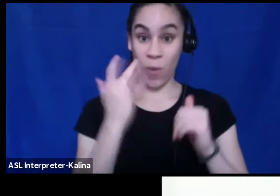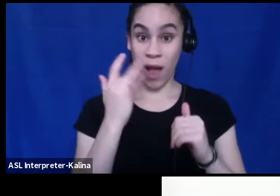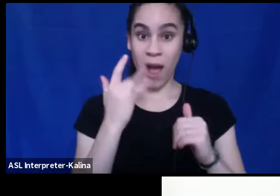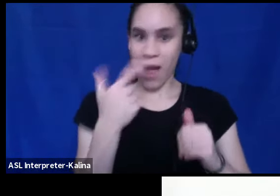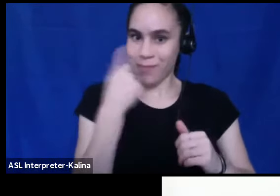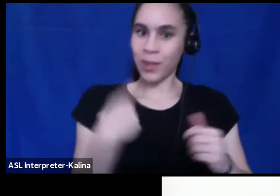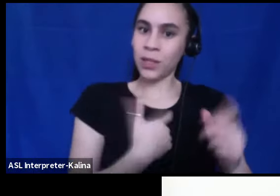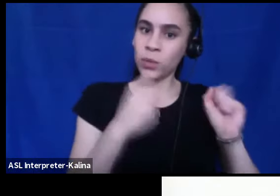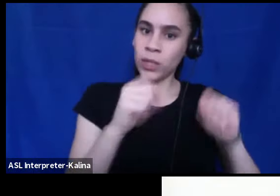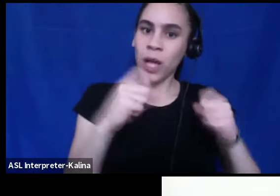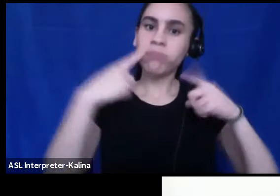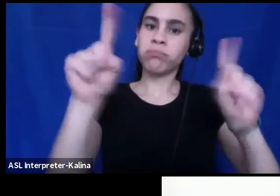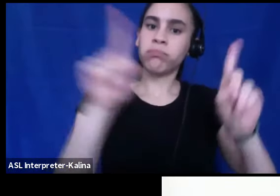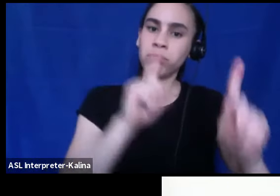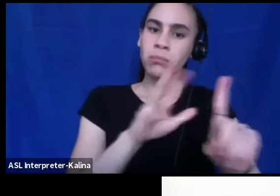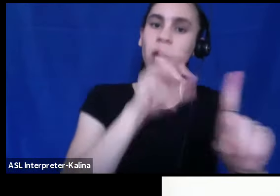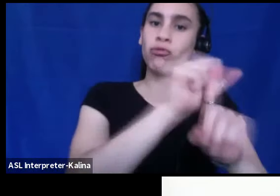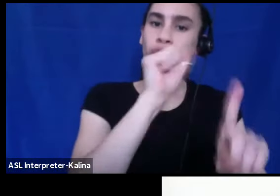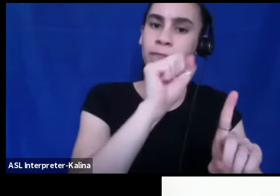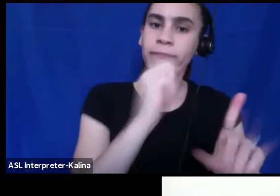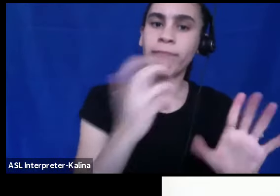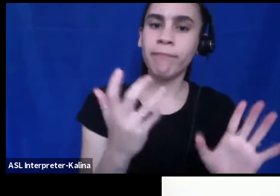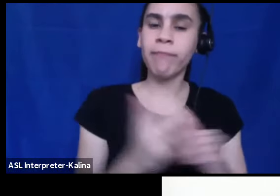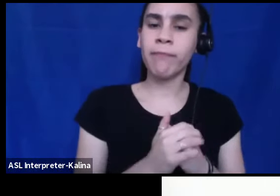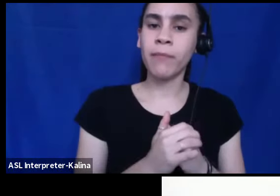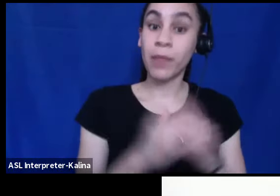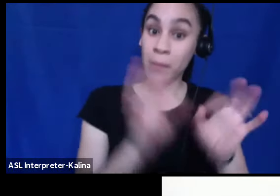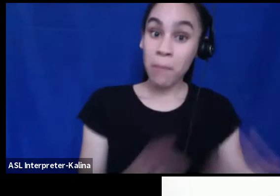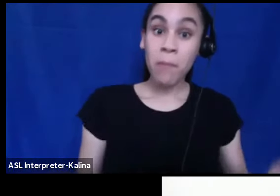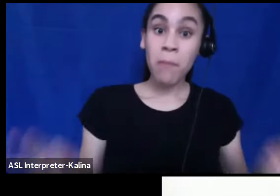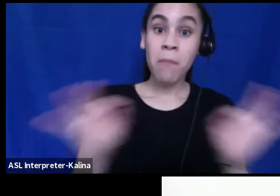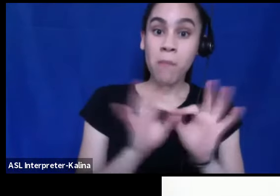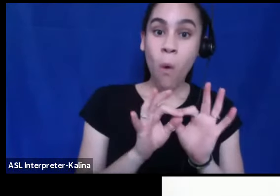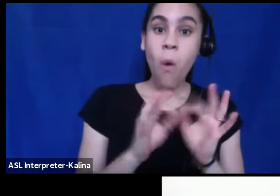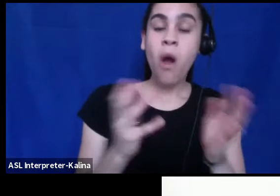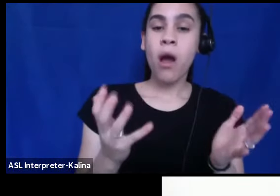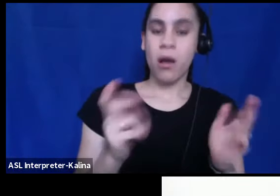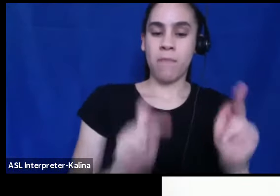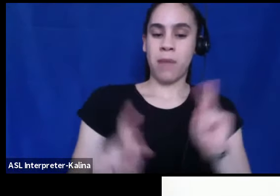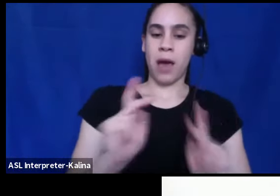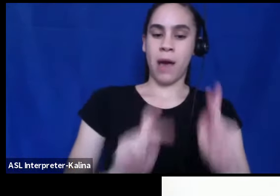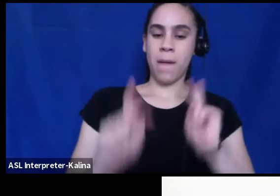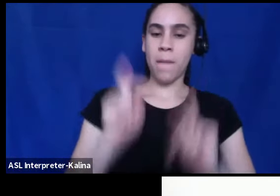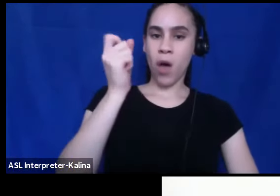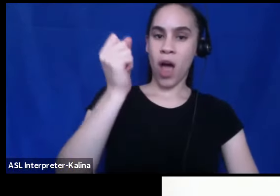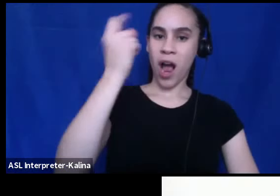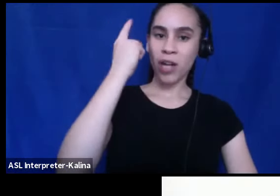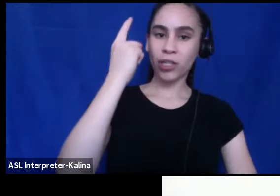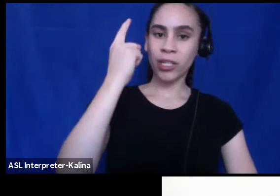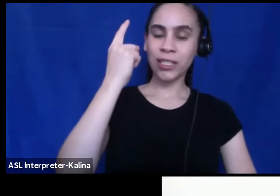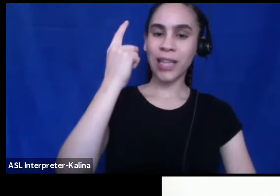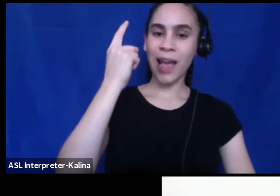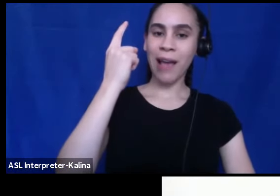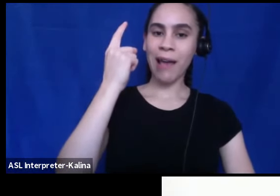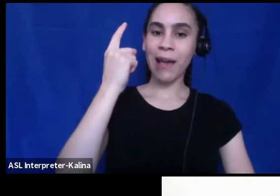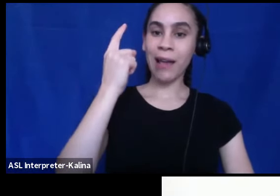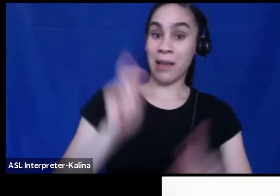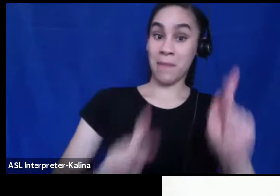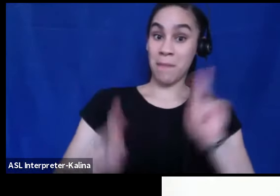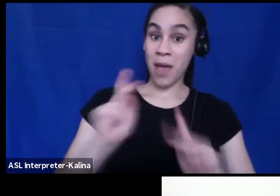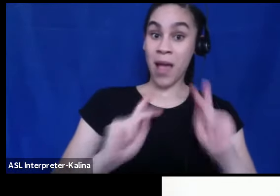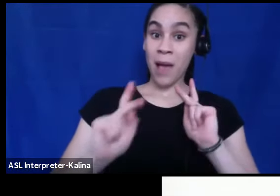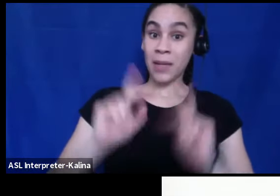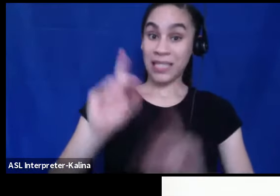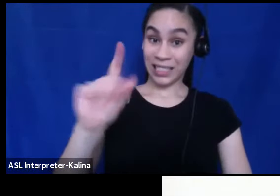And that's really, really important, is people understand the contribution that disabled people have made to